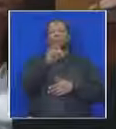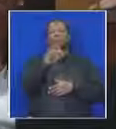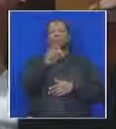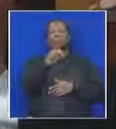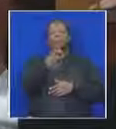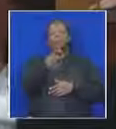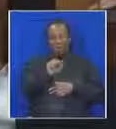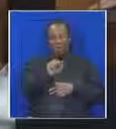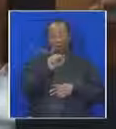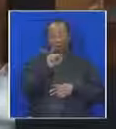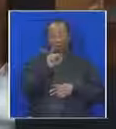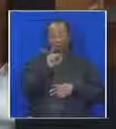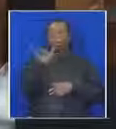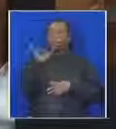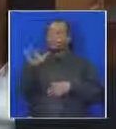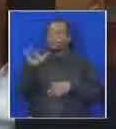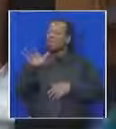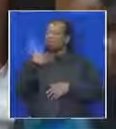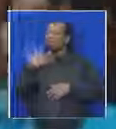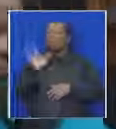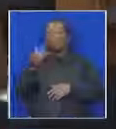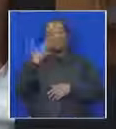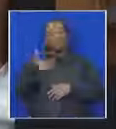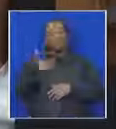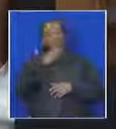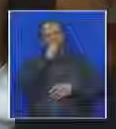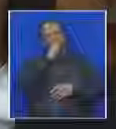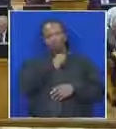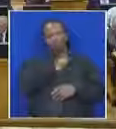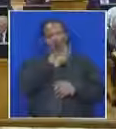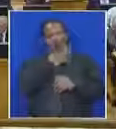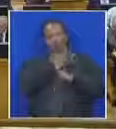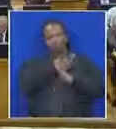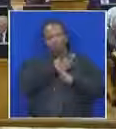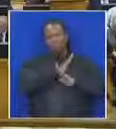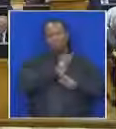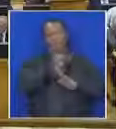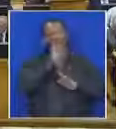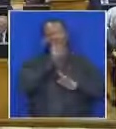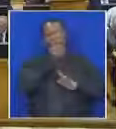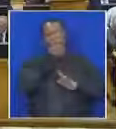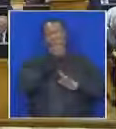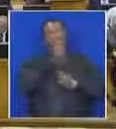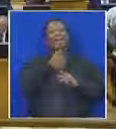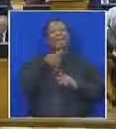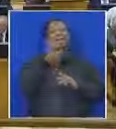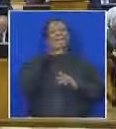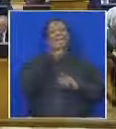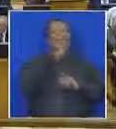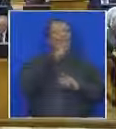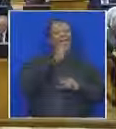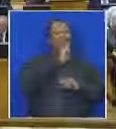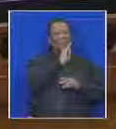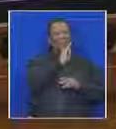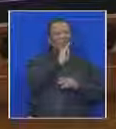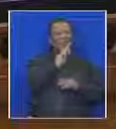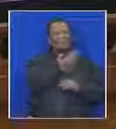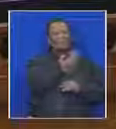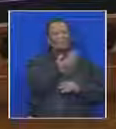Africans reject to be led by an irreparable damaged leader. However, the ruling